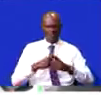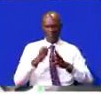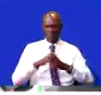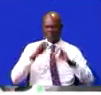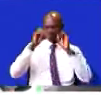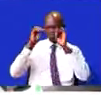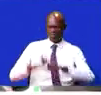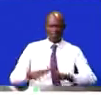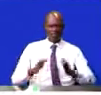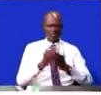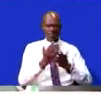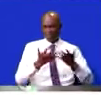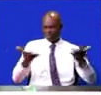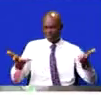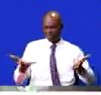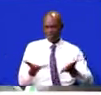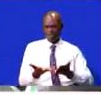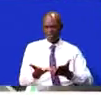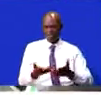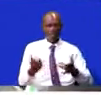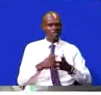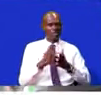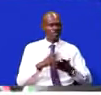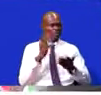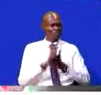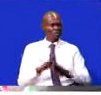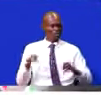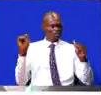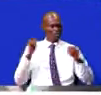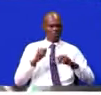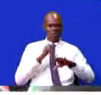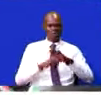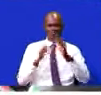somewhere. So